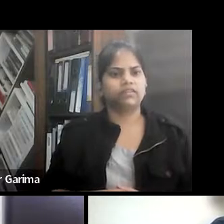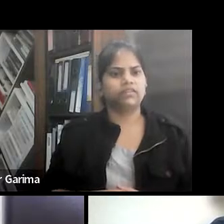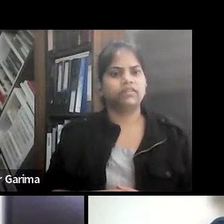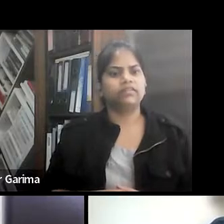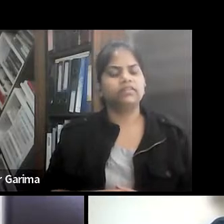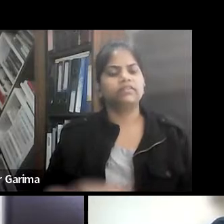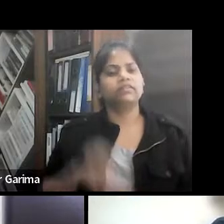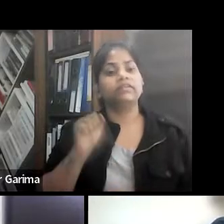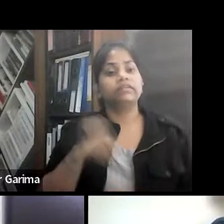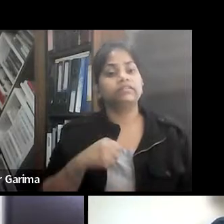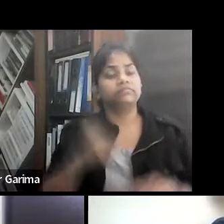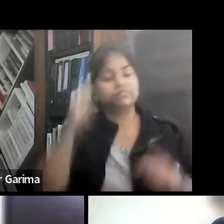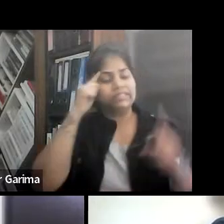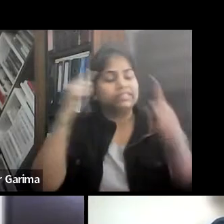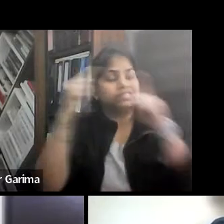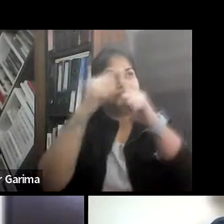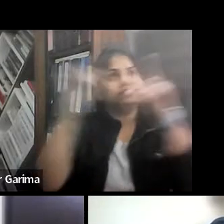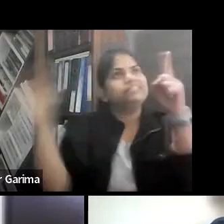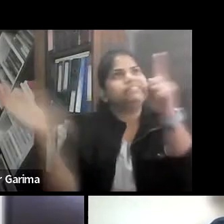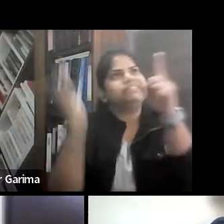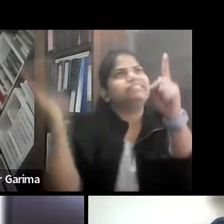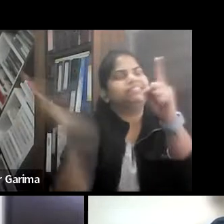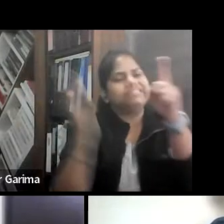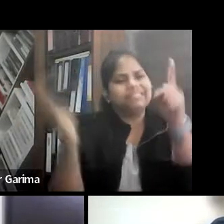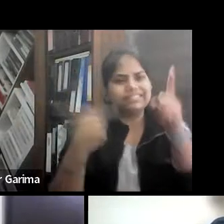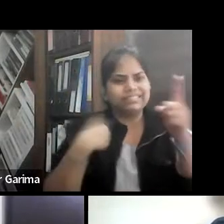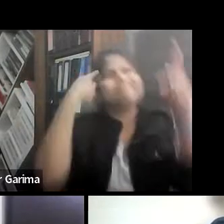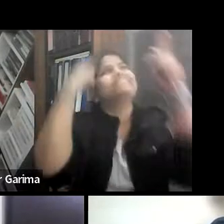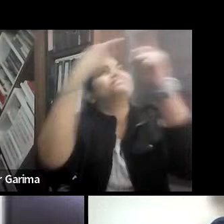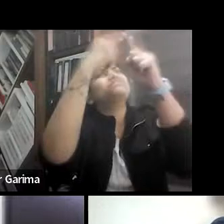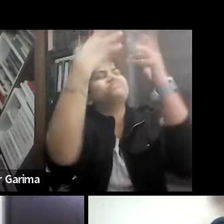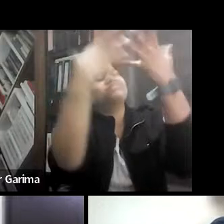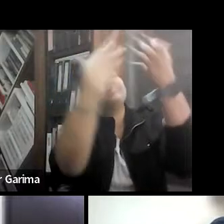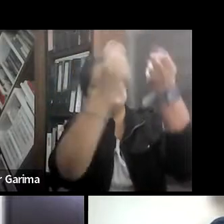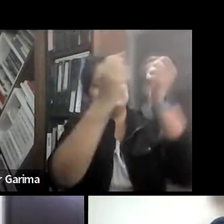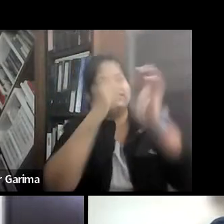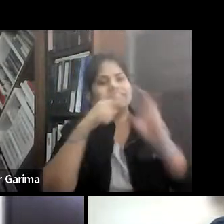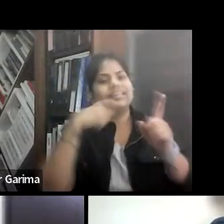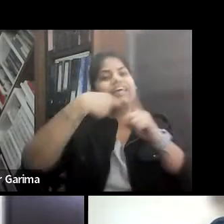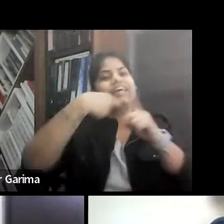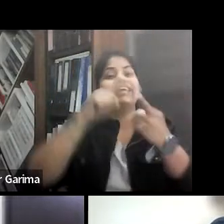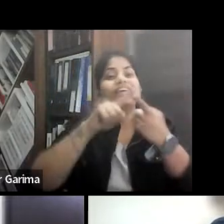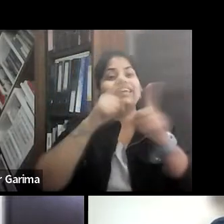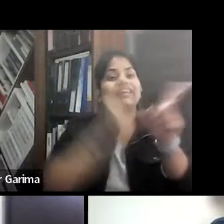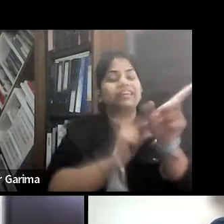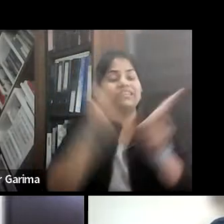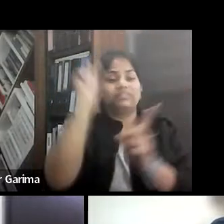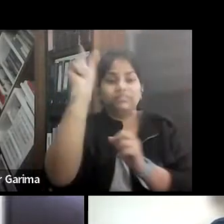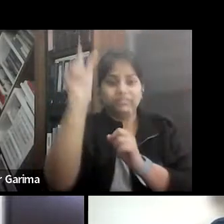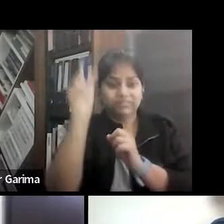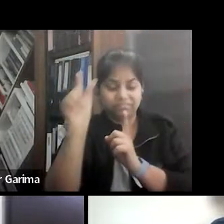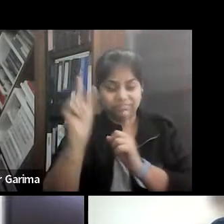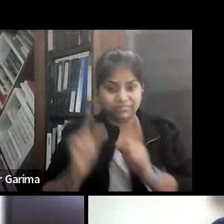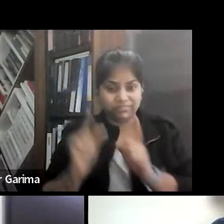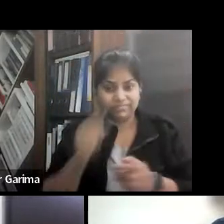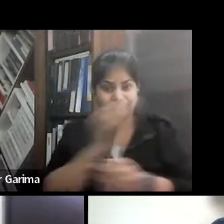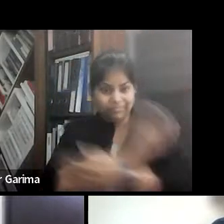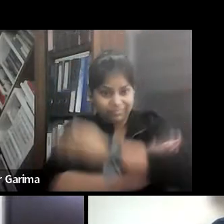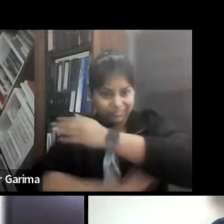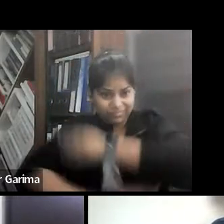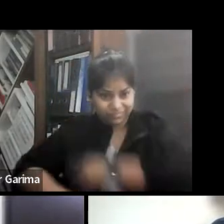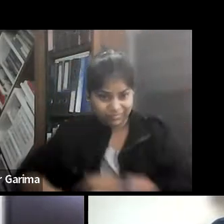inspiration porn is a very it's a sort of it's a kind of keyword to inquire the world of disabled people in Japan.